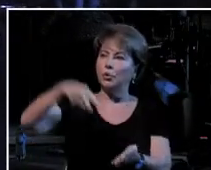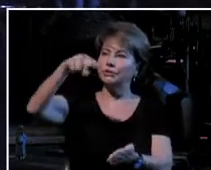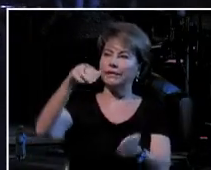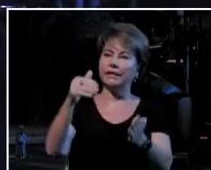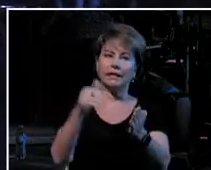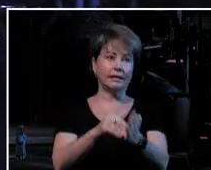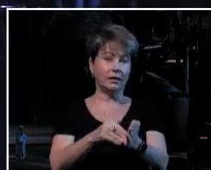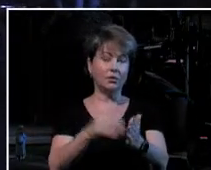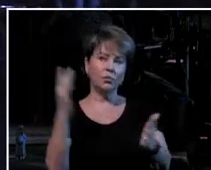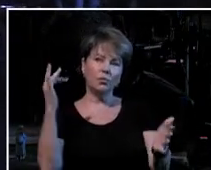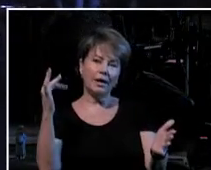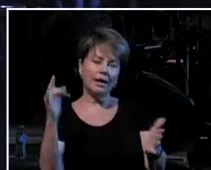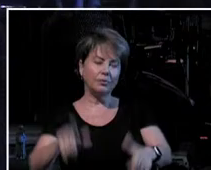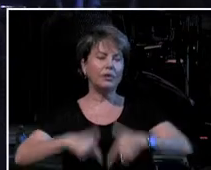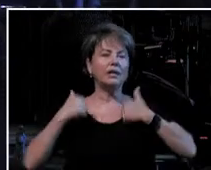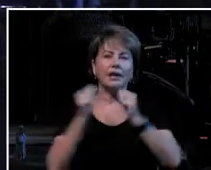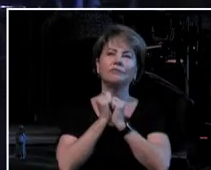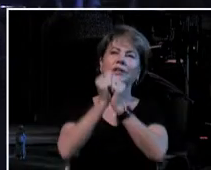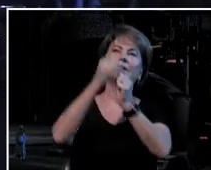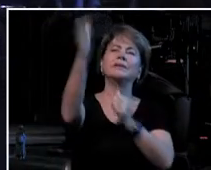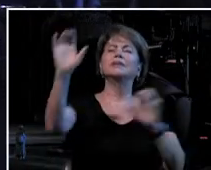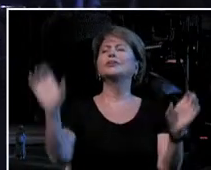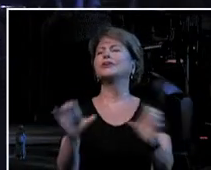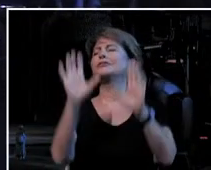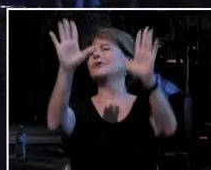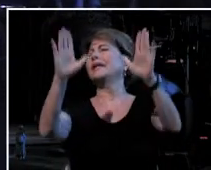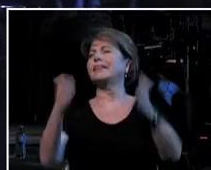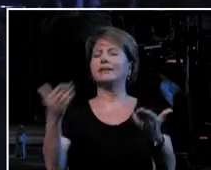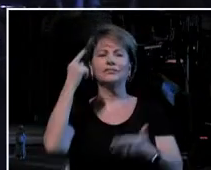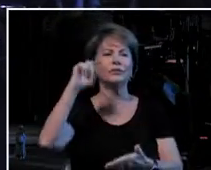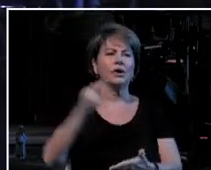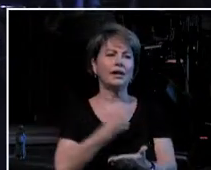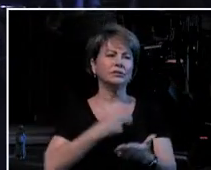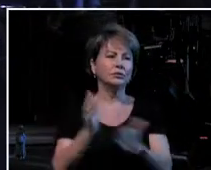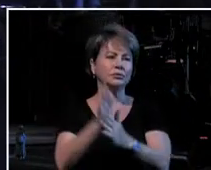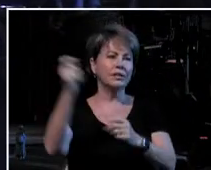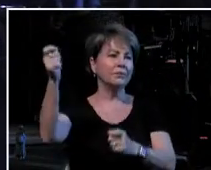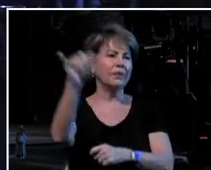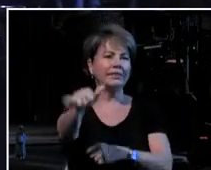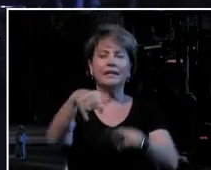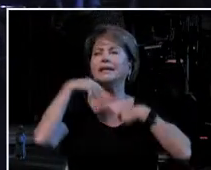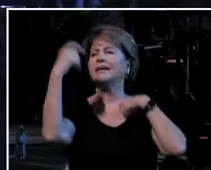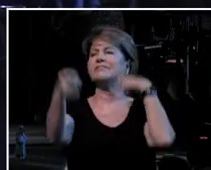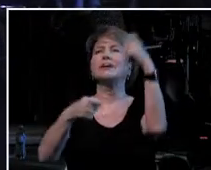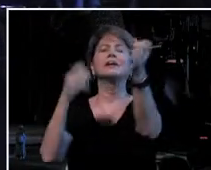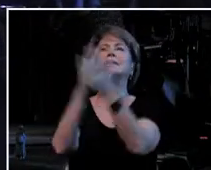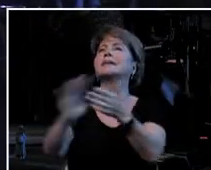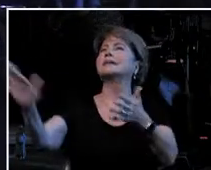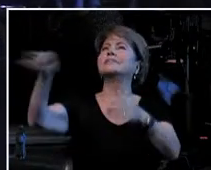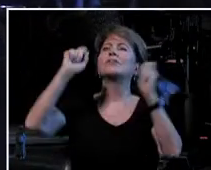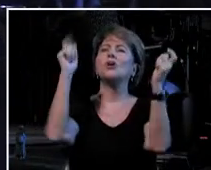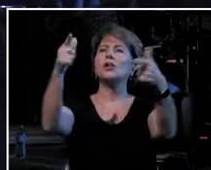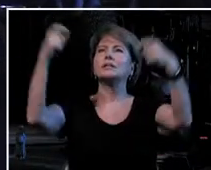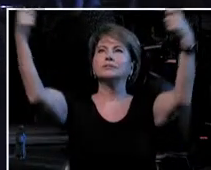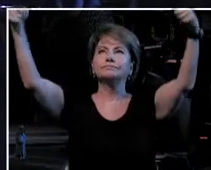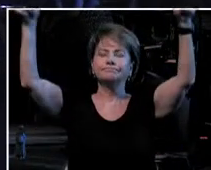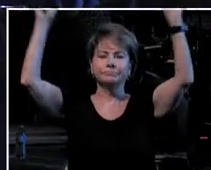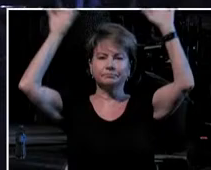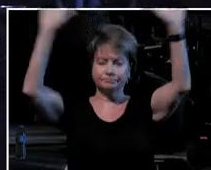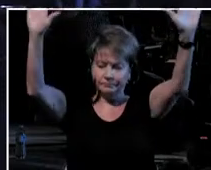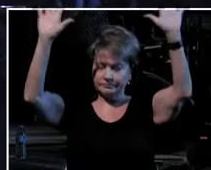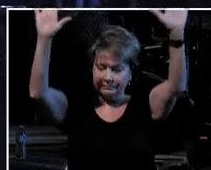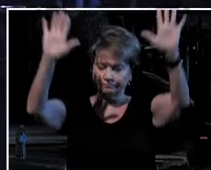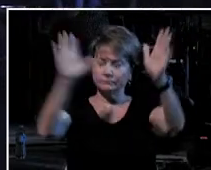made alive together with him. He has done great things for us, and that's why we're here together to celebrate and give him glory for all that he's done. We want to proclaim